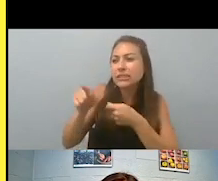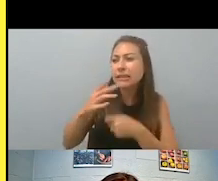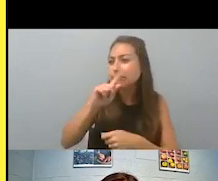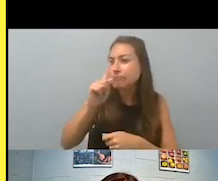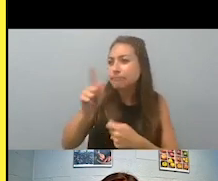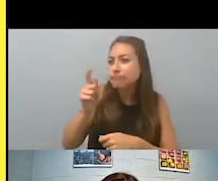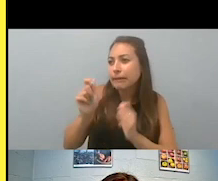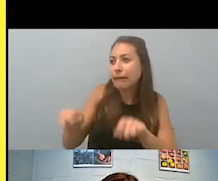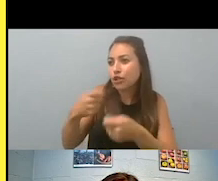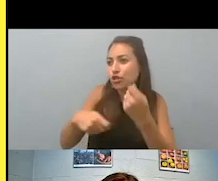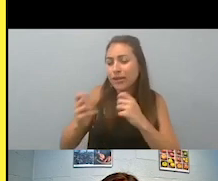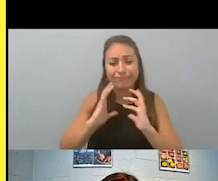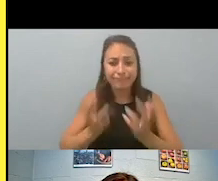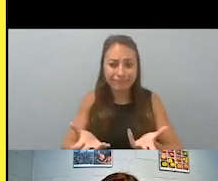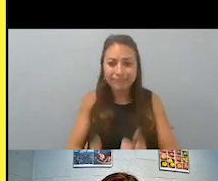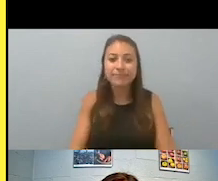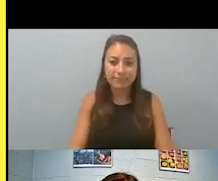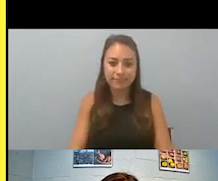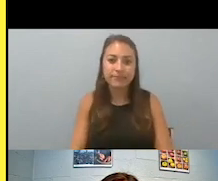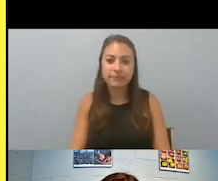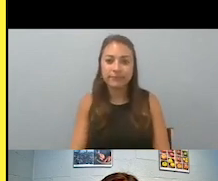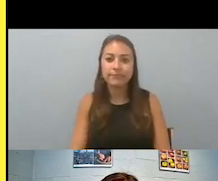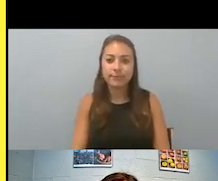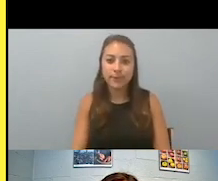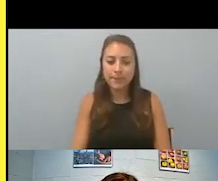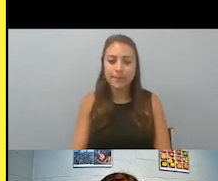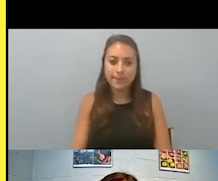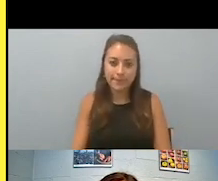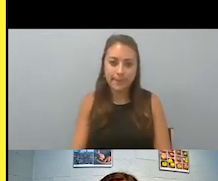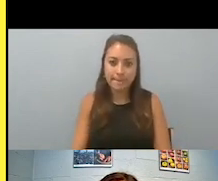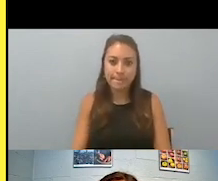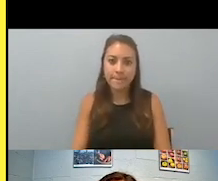visit because all of our menu items are customizable here at our platforms.